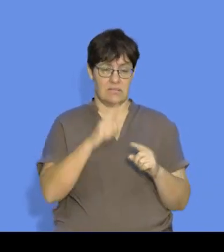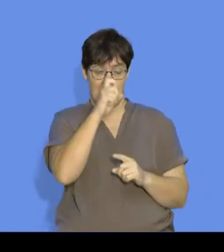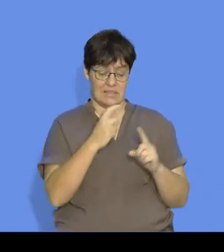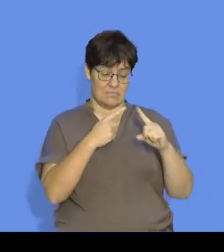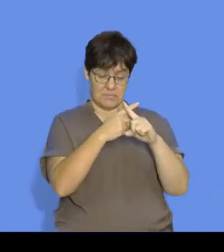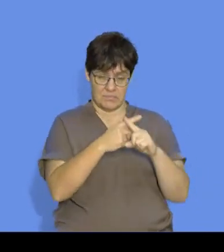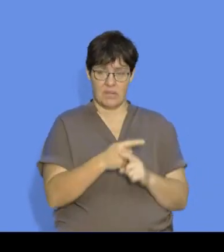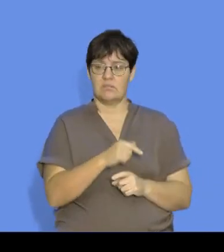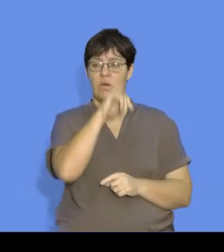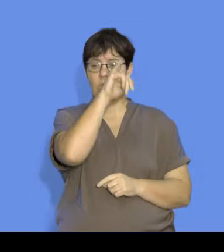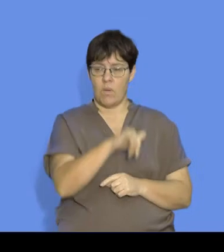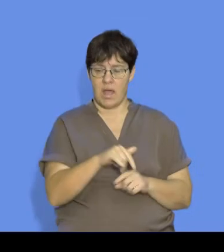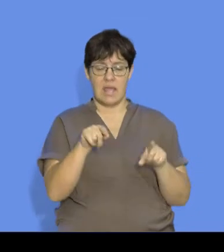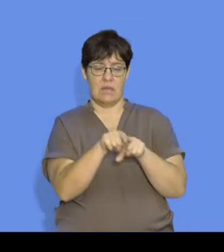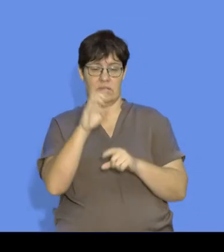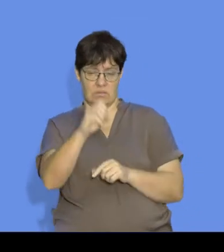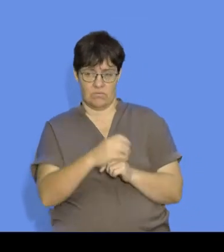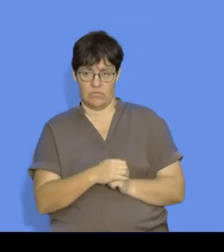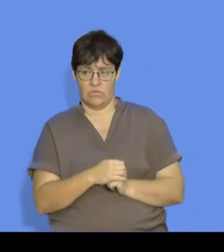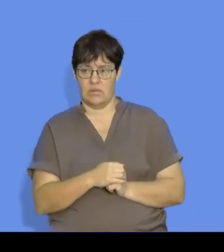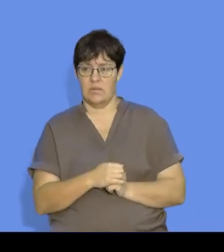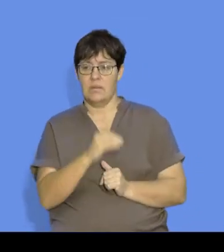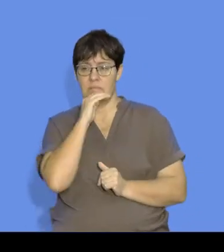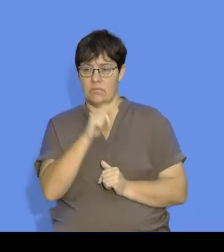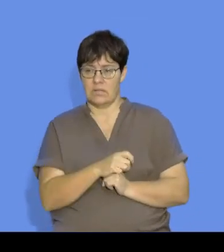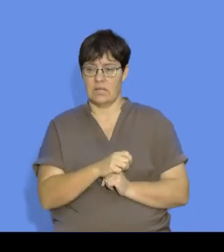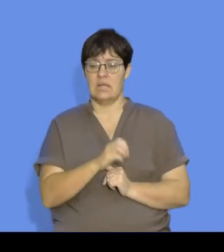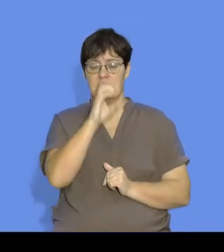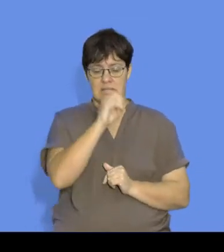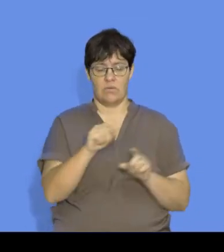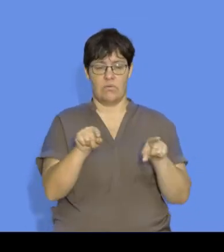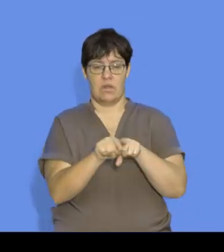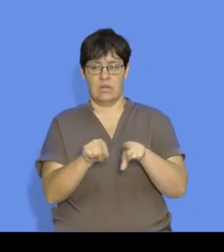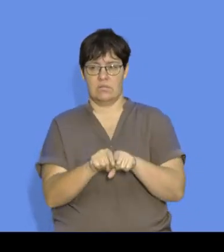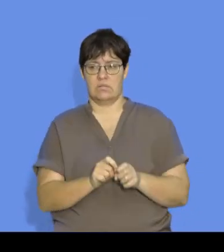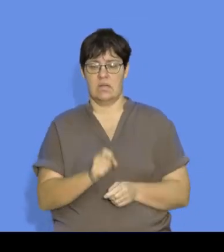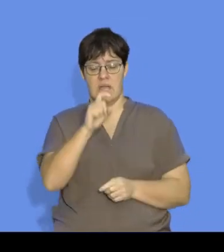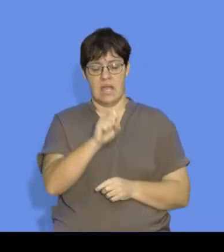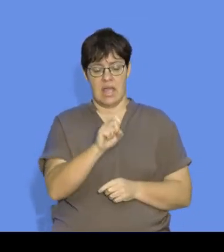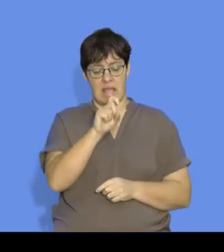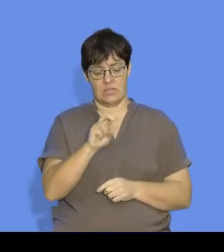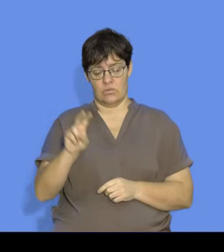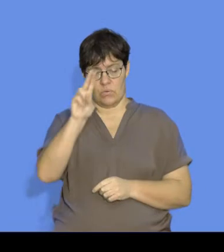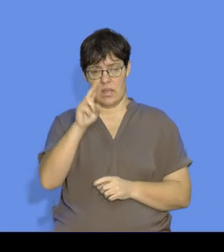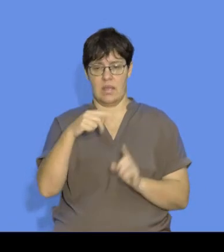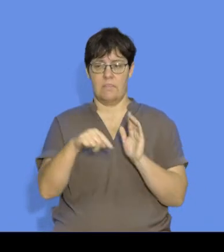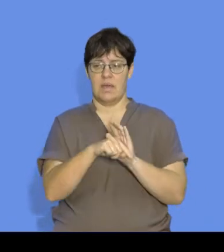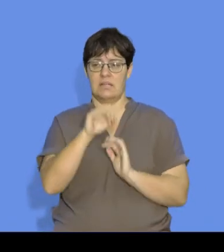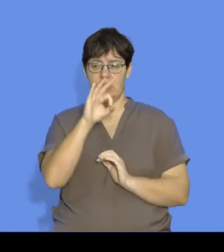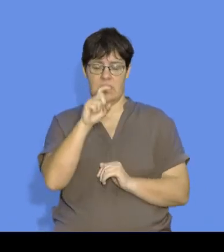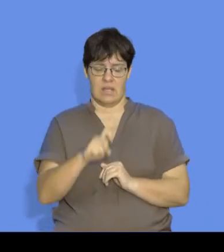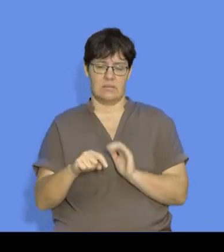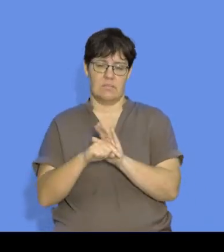x-intercept, you let y equal to 0. So this will then be 0 equals to x